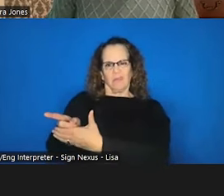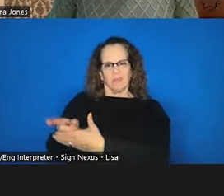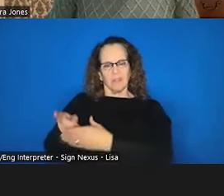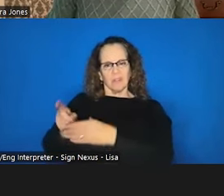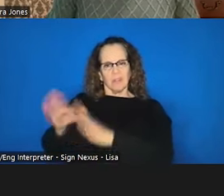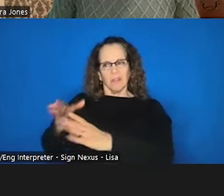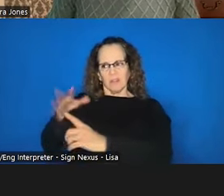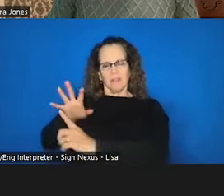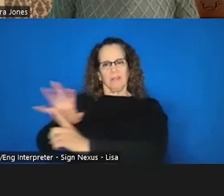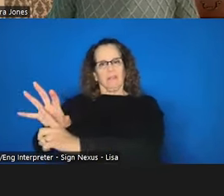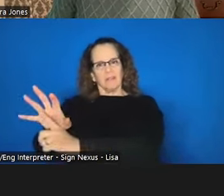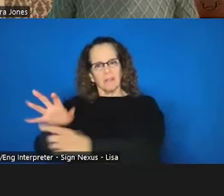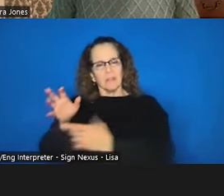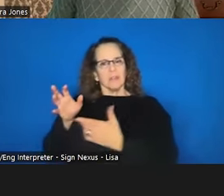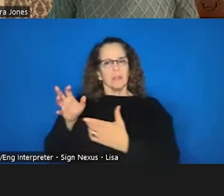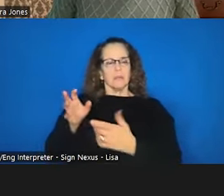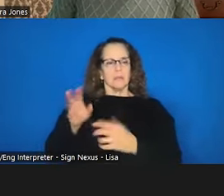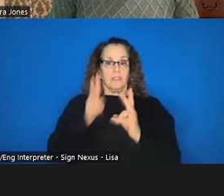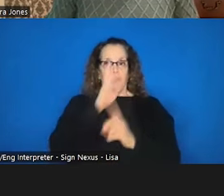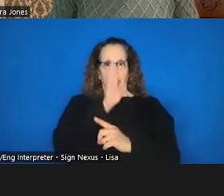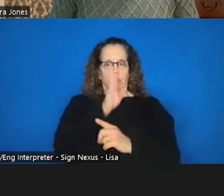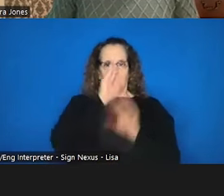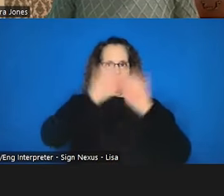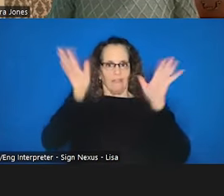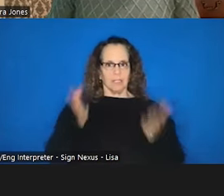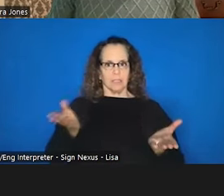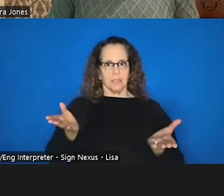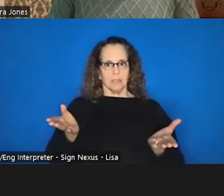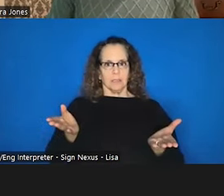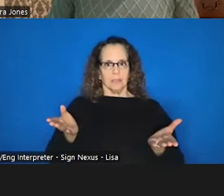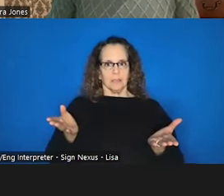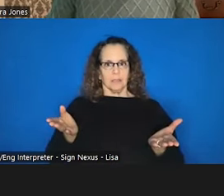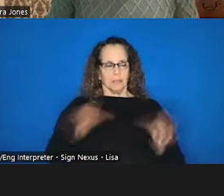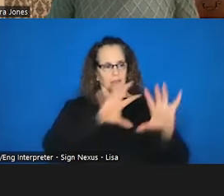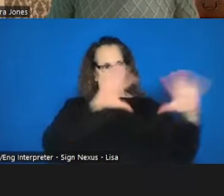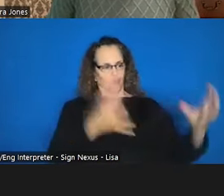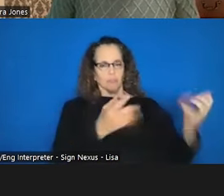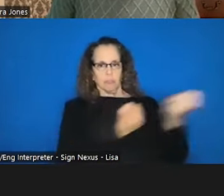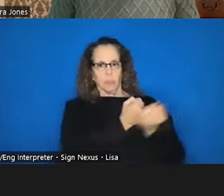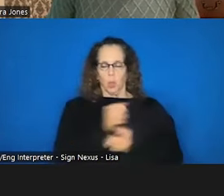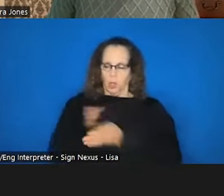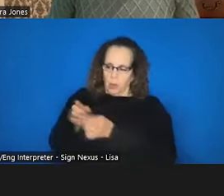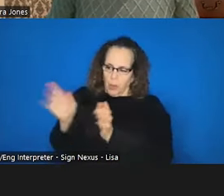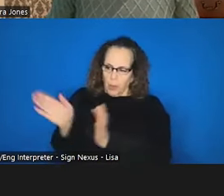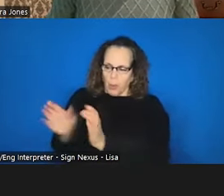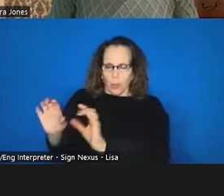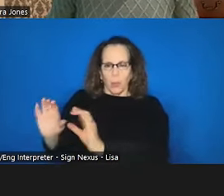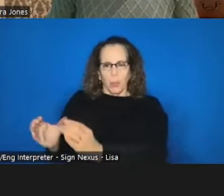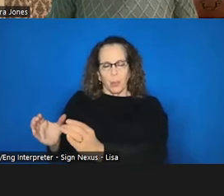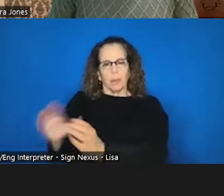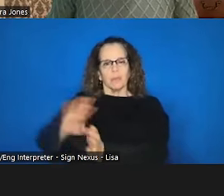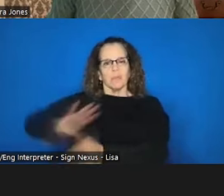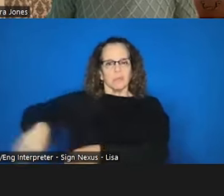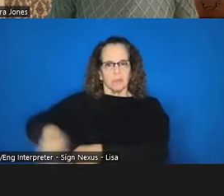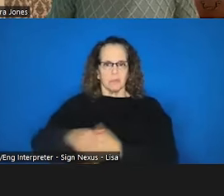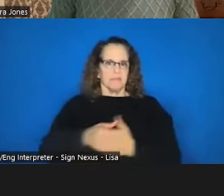It's pretty, it's a very straightforward kind of formulation. I think on the flip side though, if you wanna look